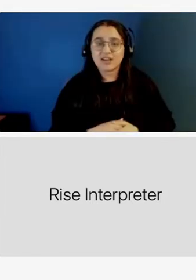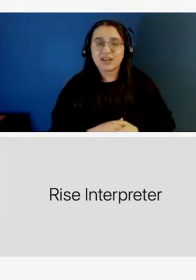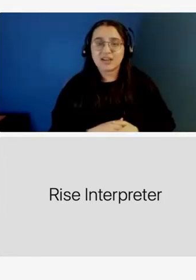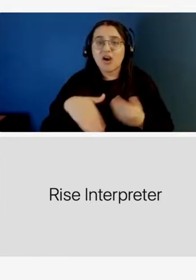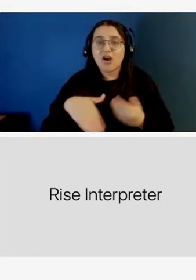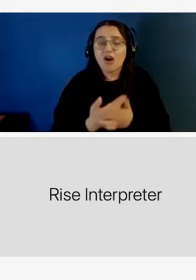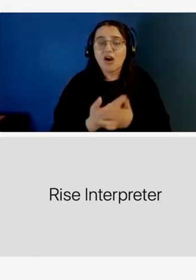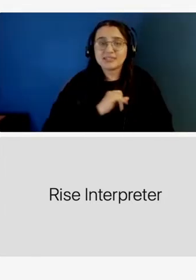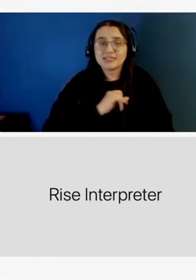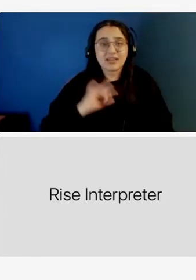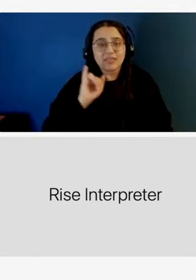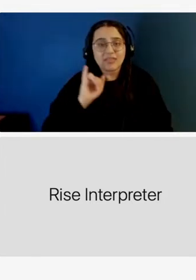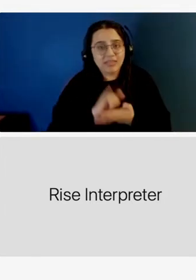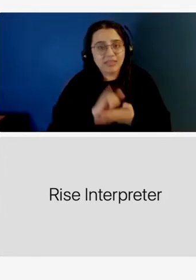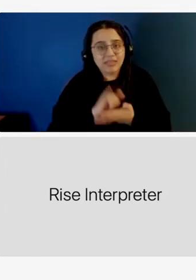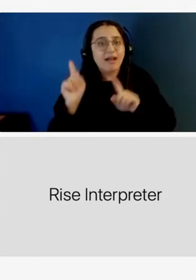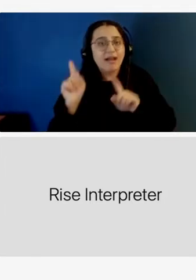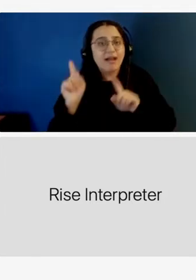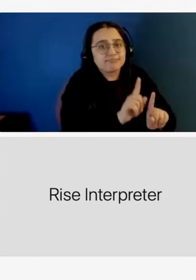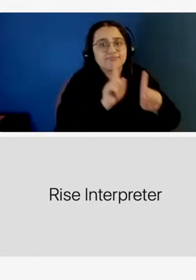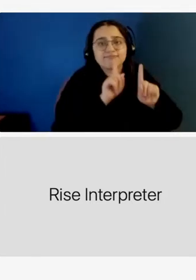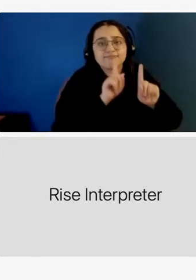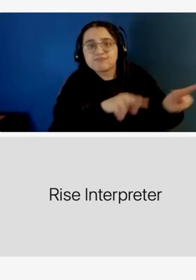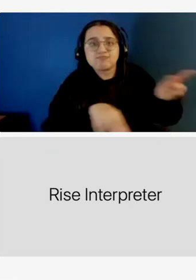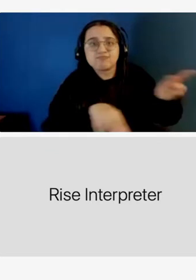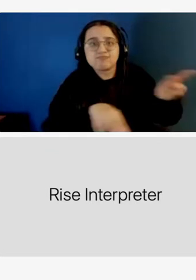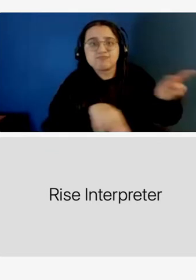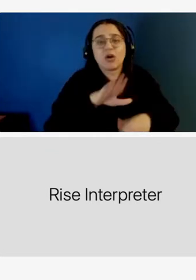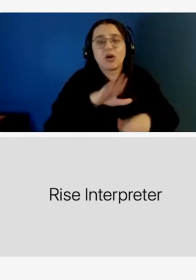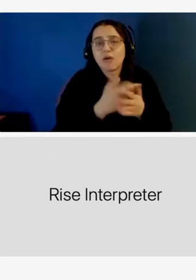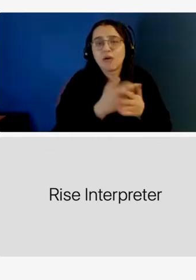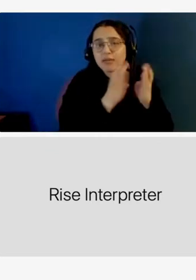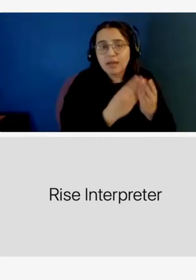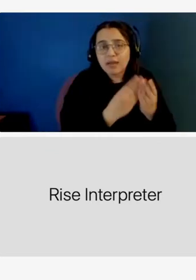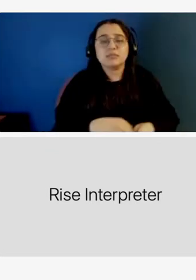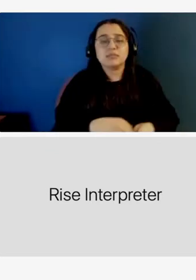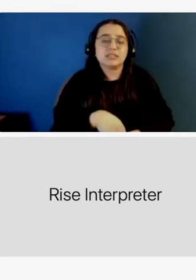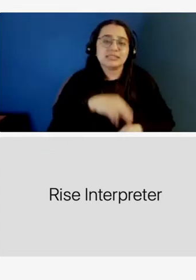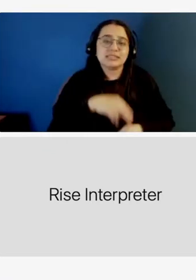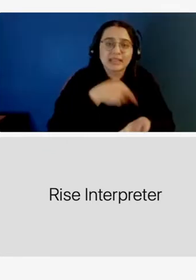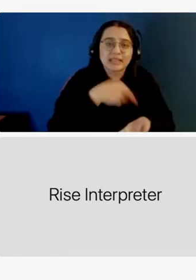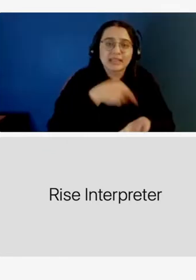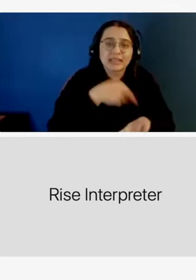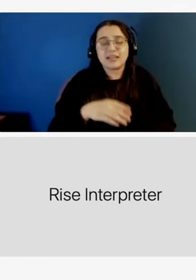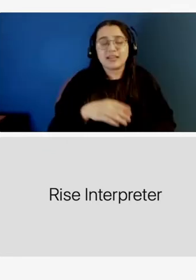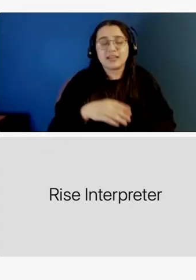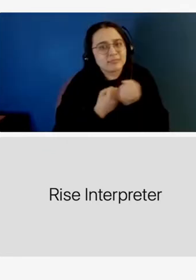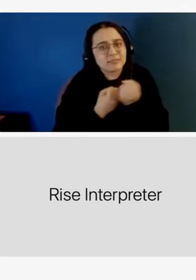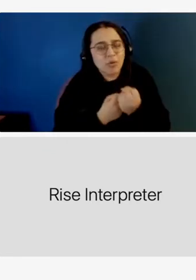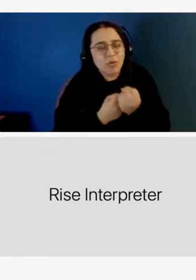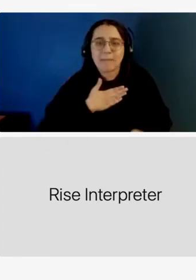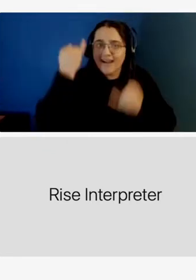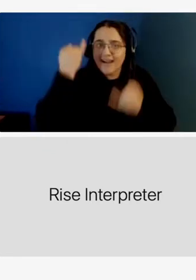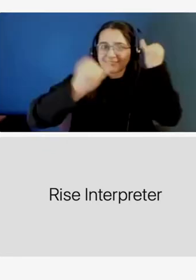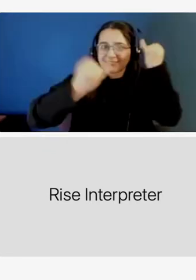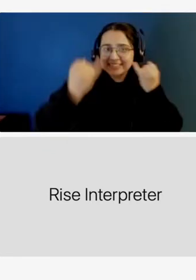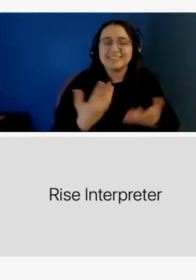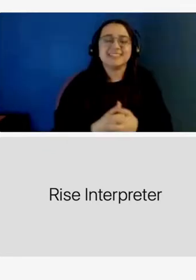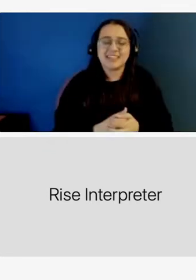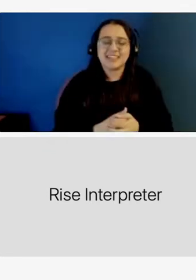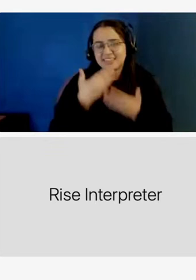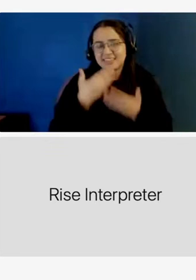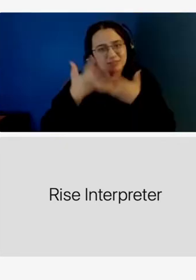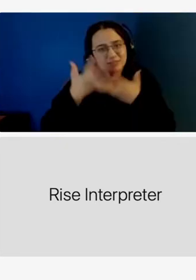and programs, dances, and assist me in all my crazy ideas. Thank you guys so much, you guys. This award is shared with them. And again, we are so lucky